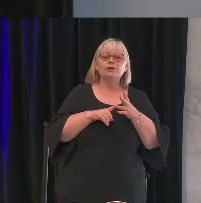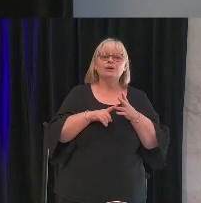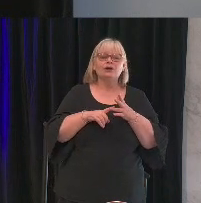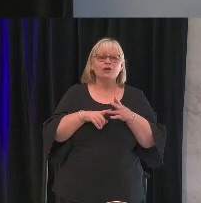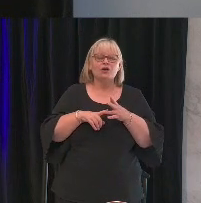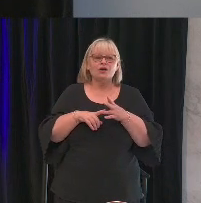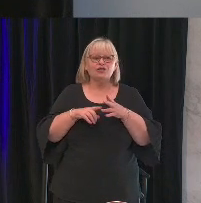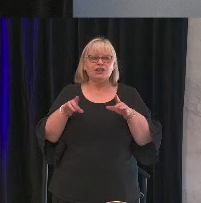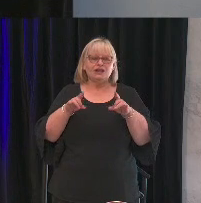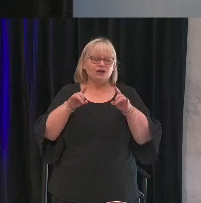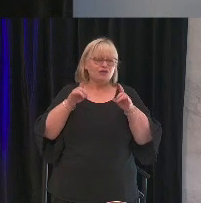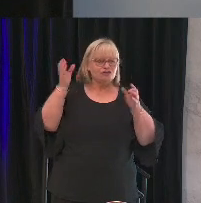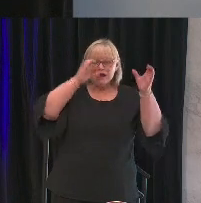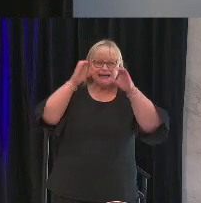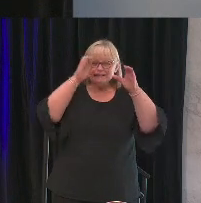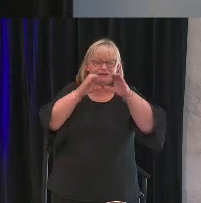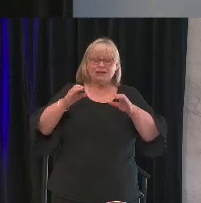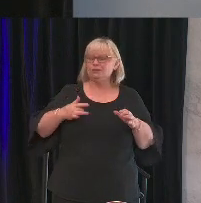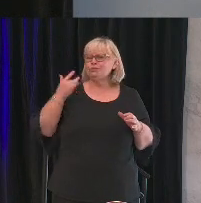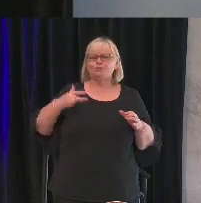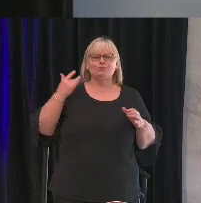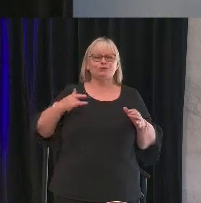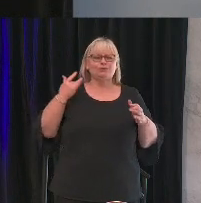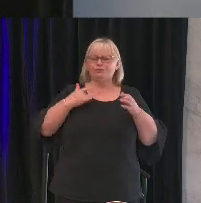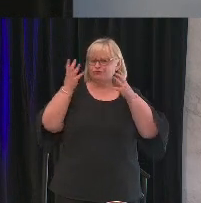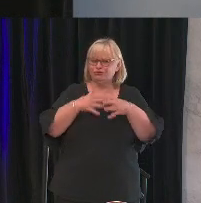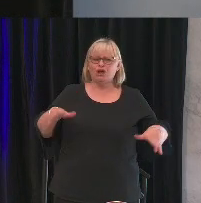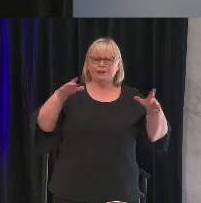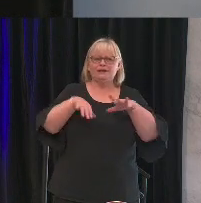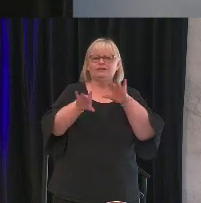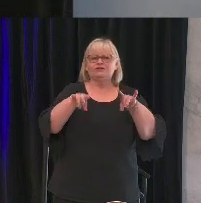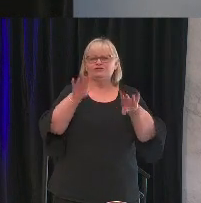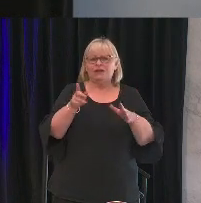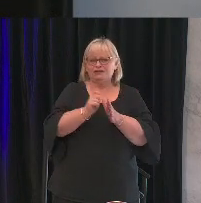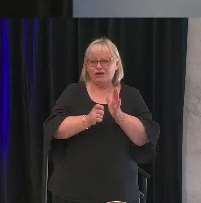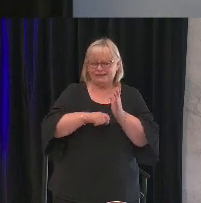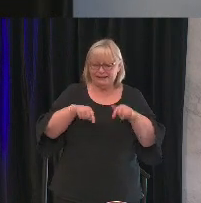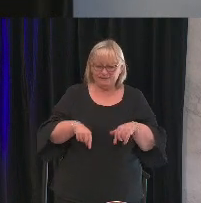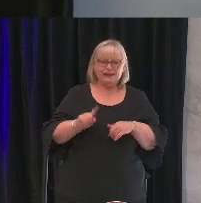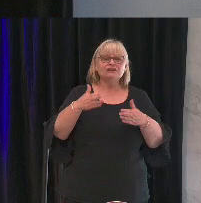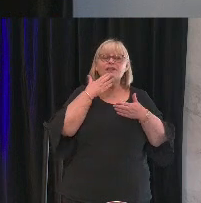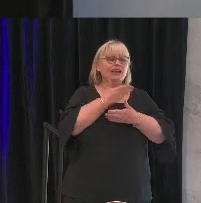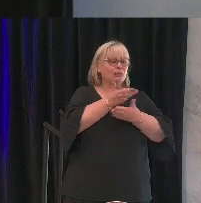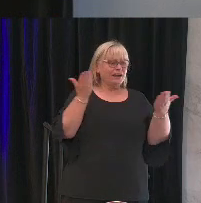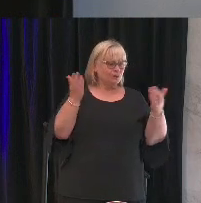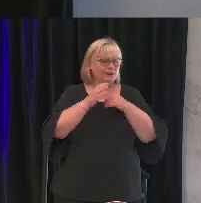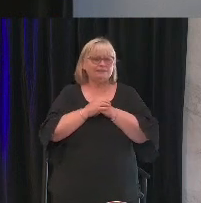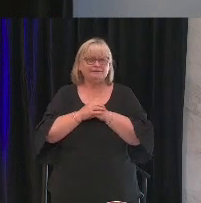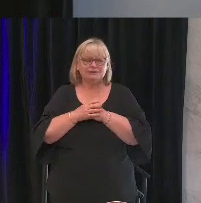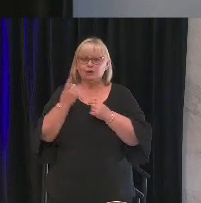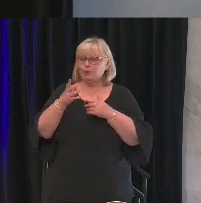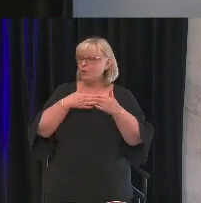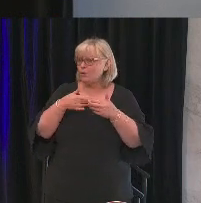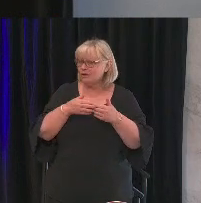of creativity that is flourishing in Australian writing in all forms. So thank you, everybody involved in